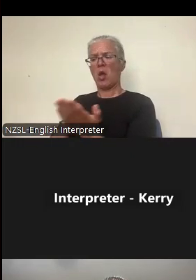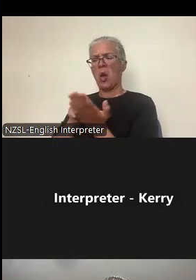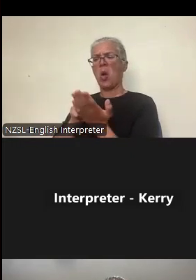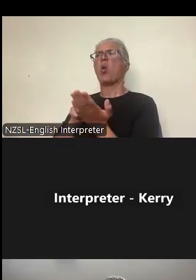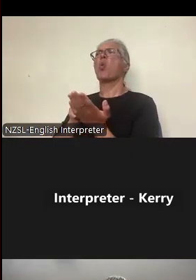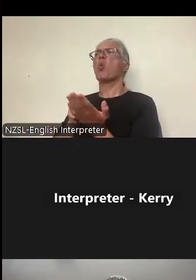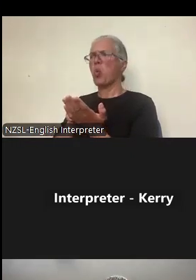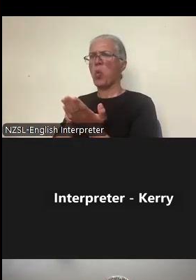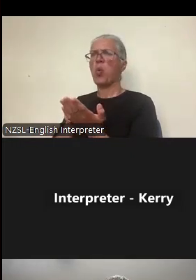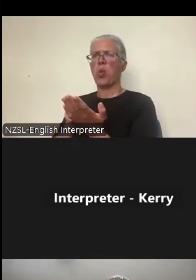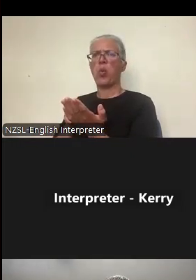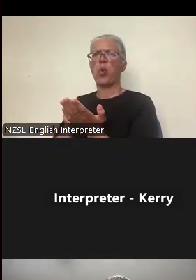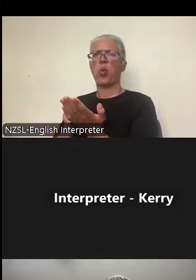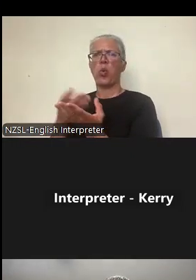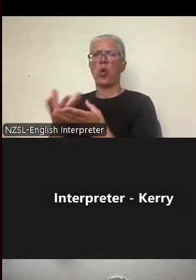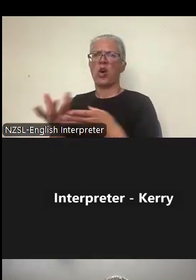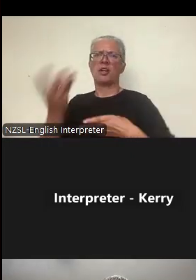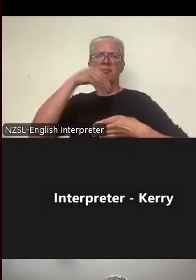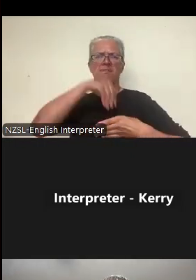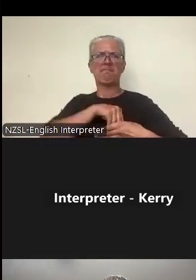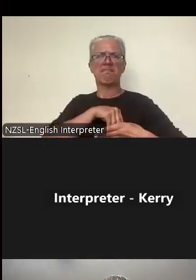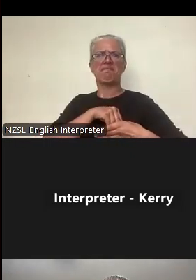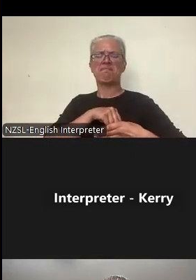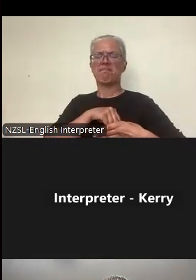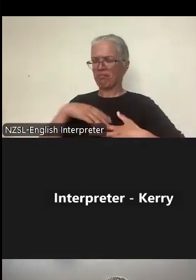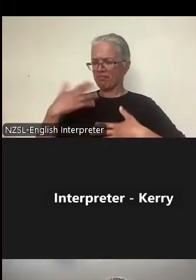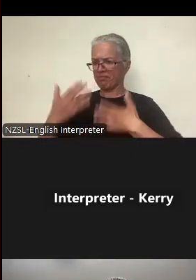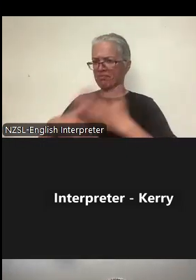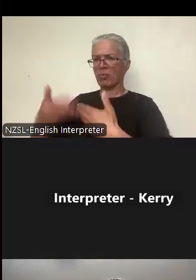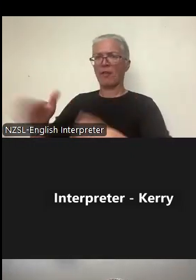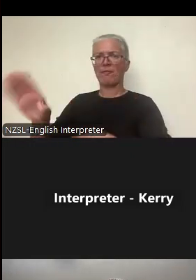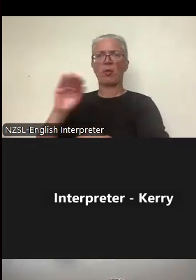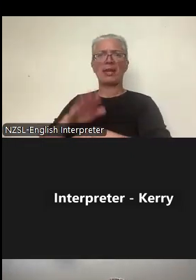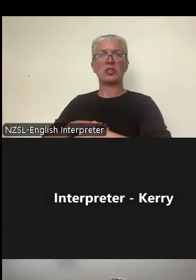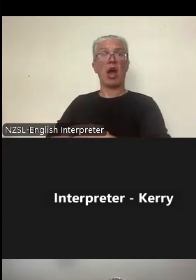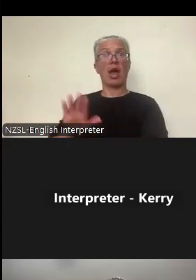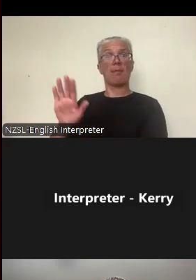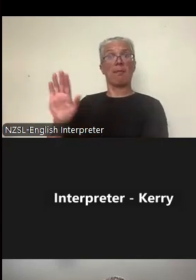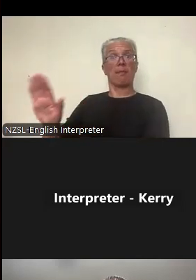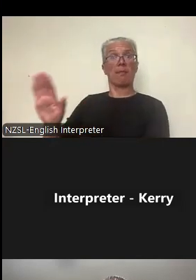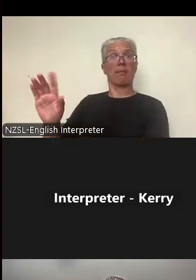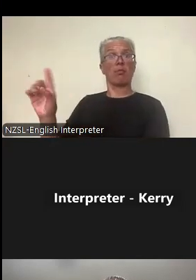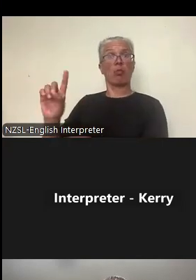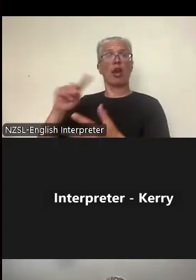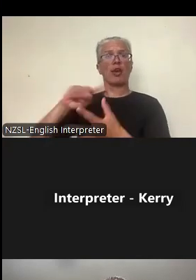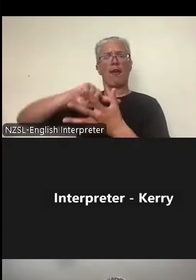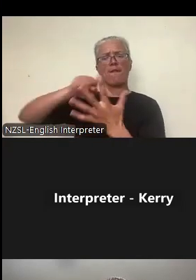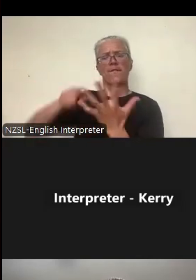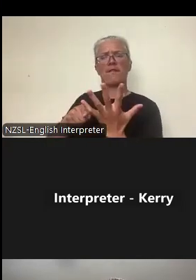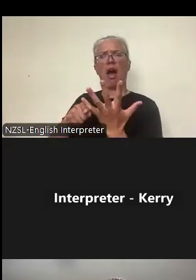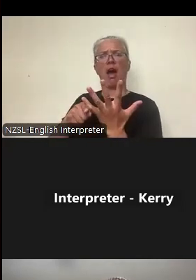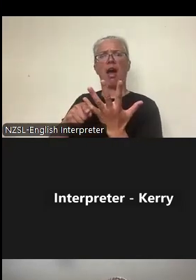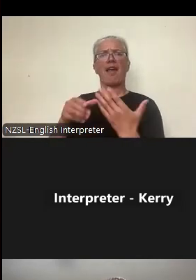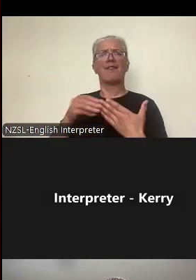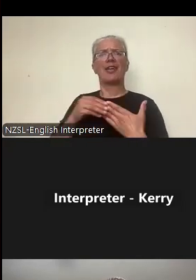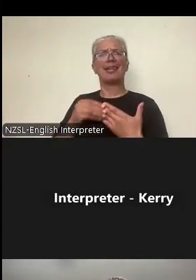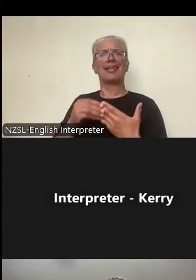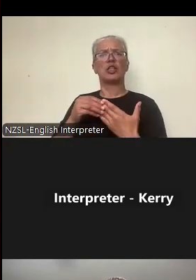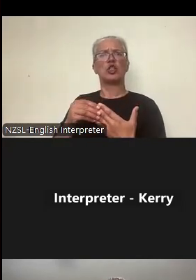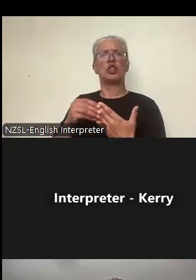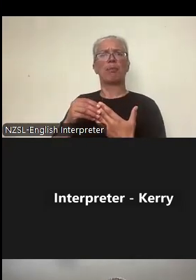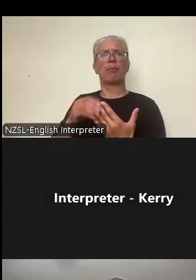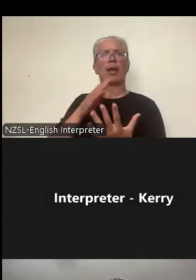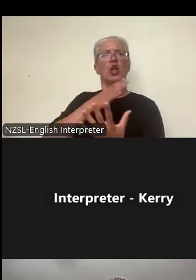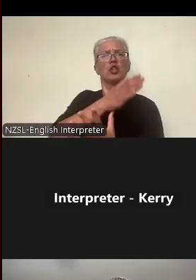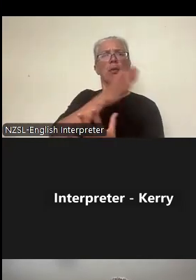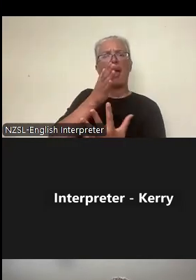I've held to my heart from that point. She found 5 different leadership domains that had significant effect sizes